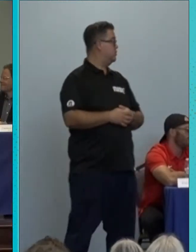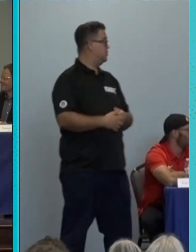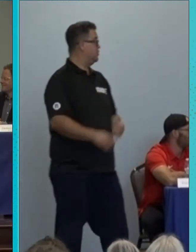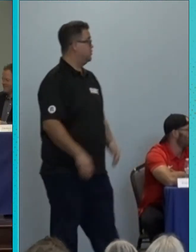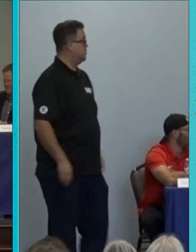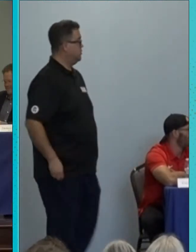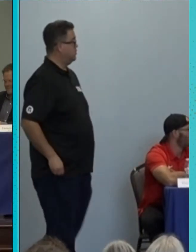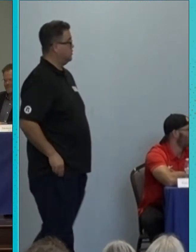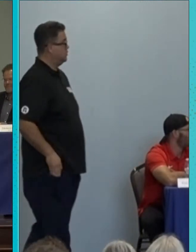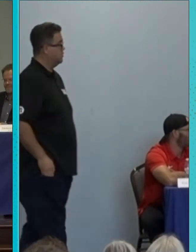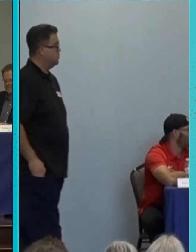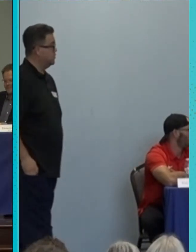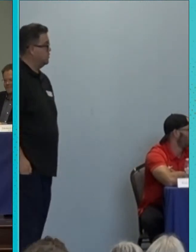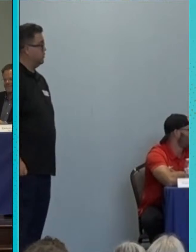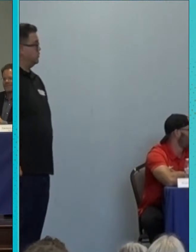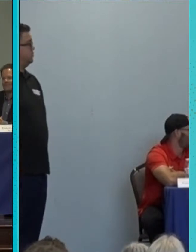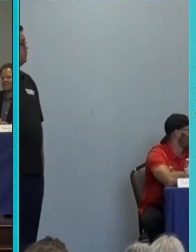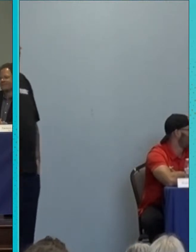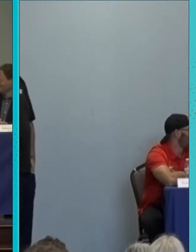Yes.